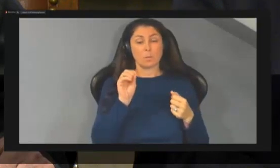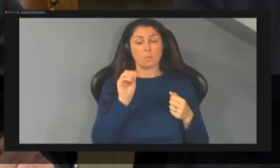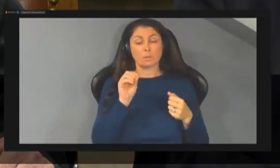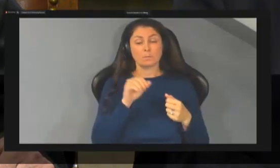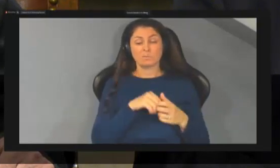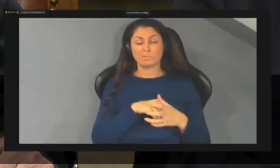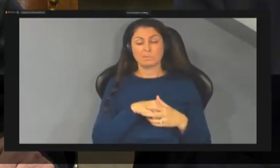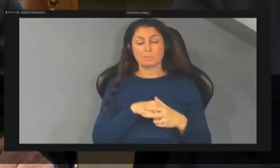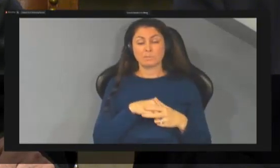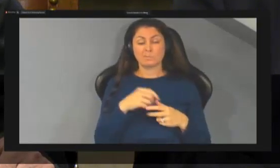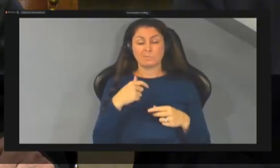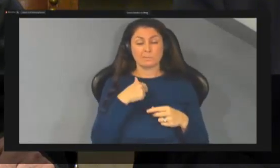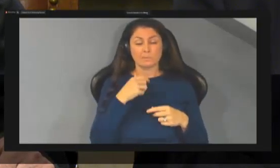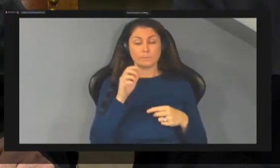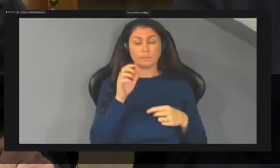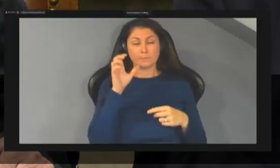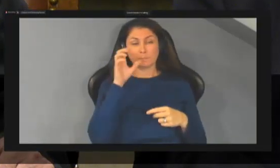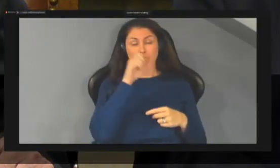I guess